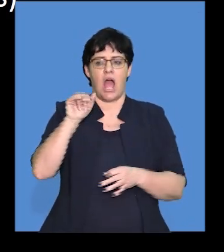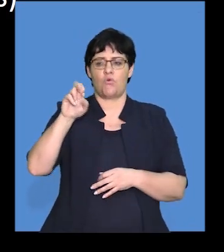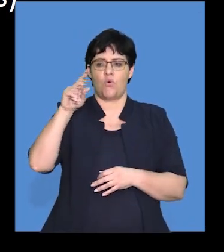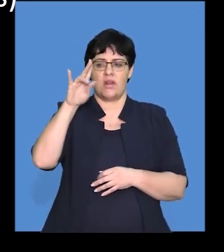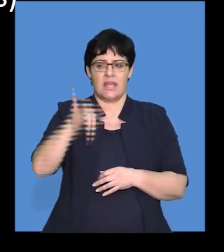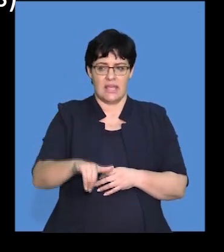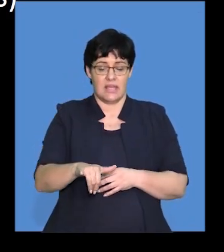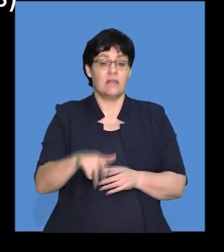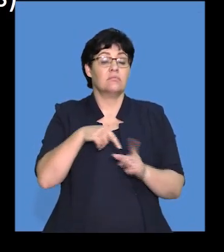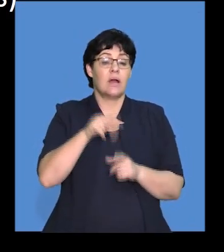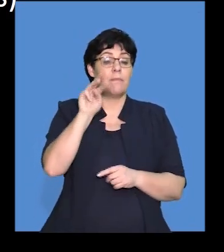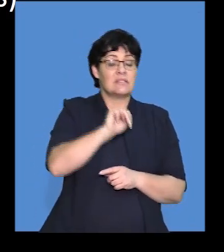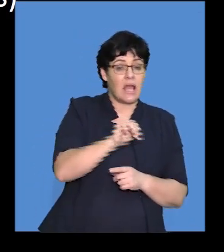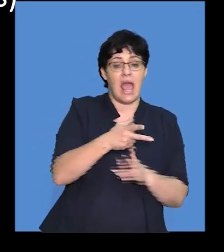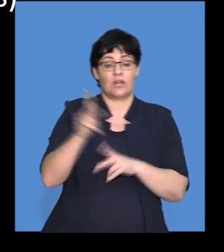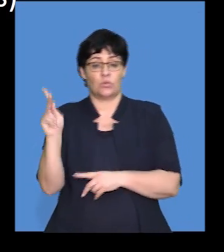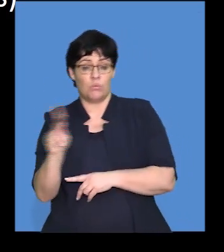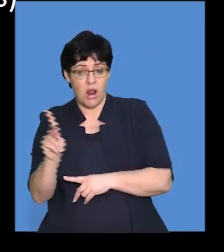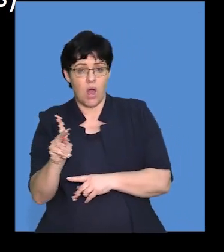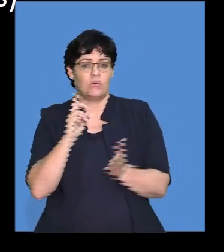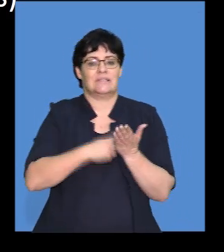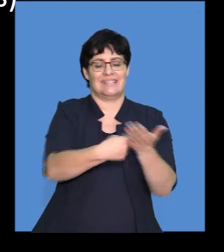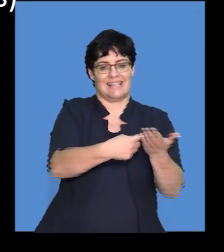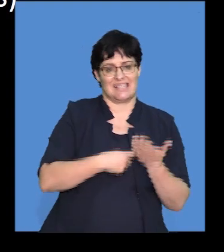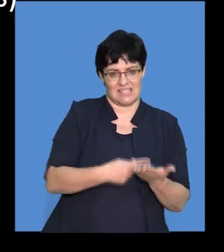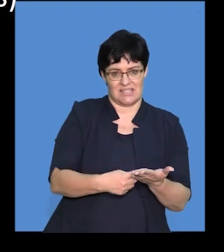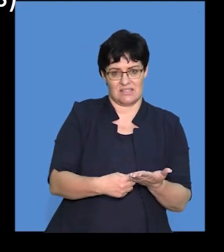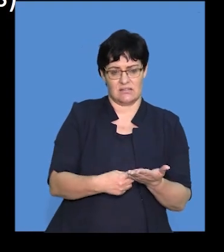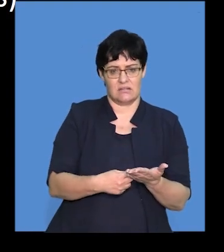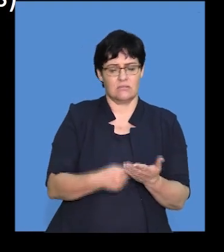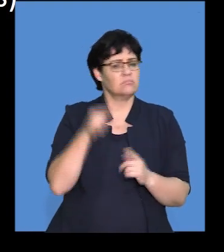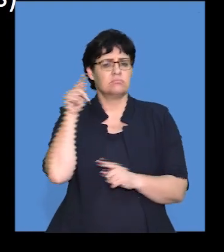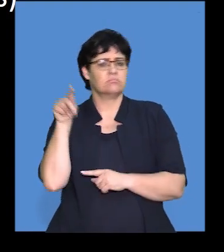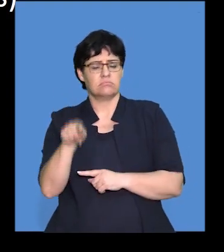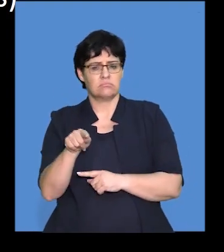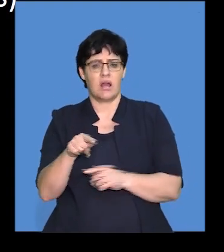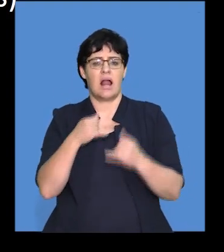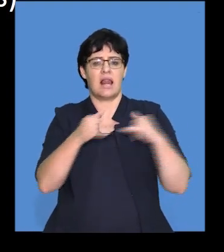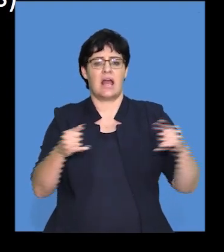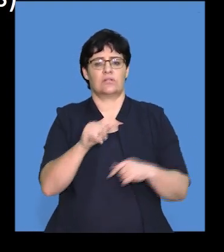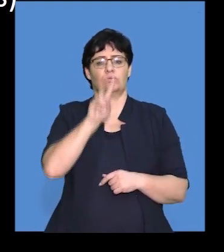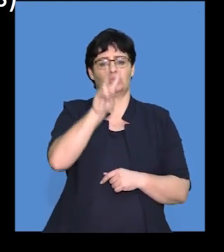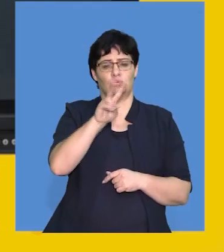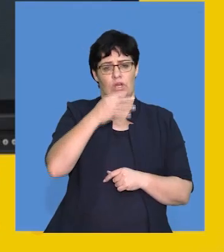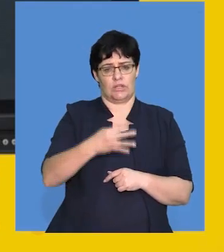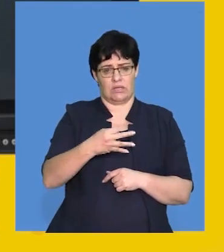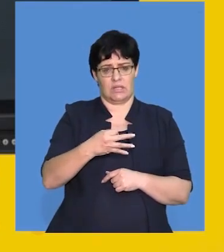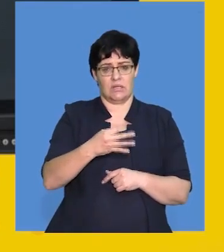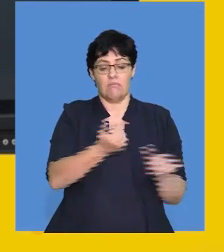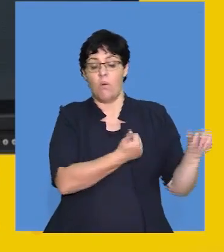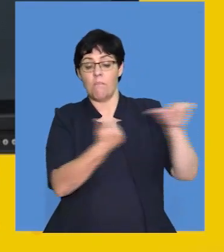in Msimango and Kumalo's discussion in lines 2 to 3. Let us go back into